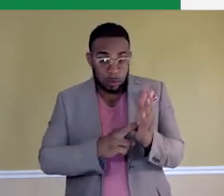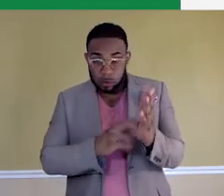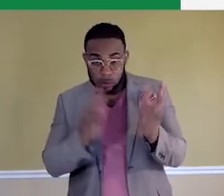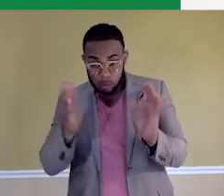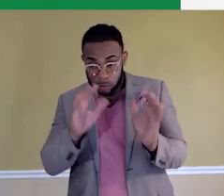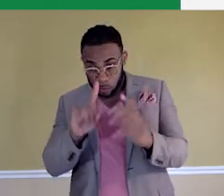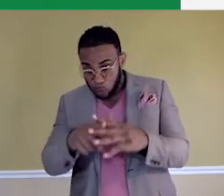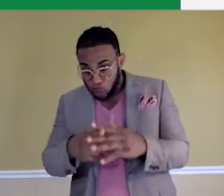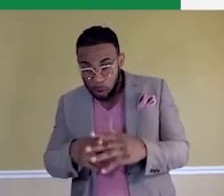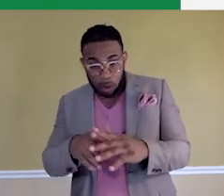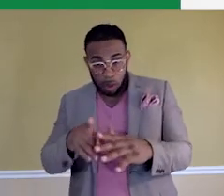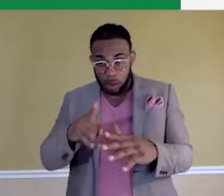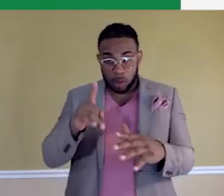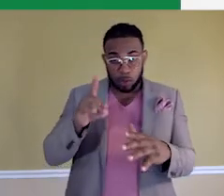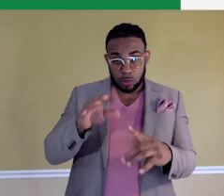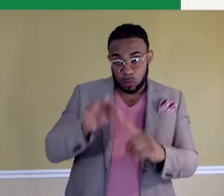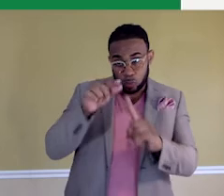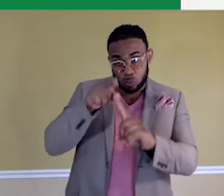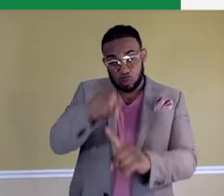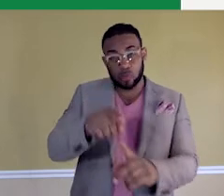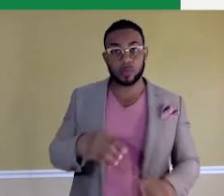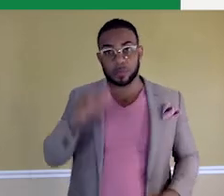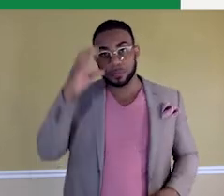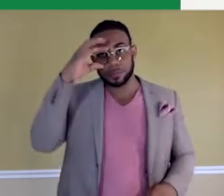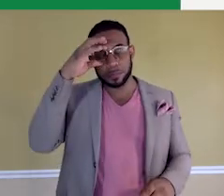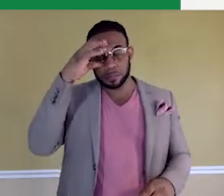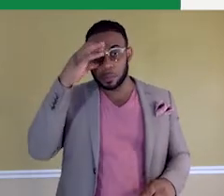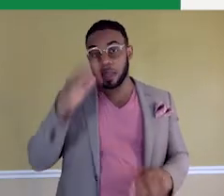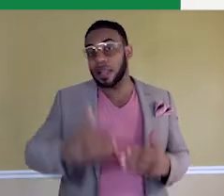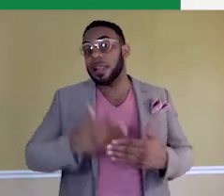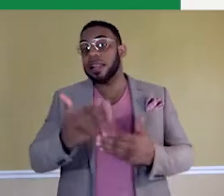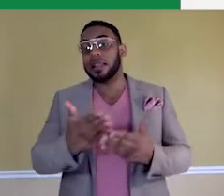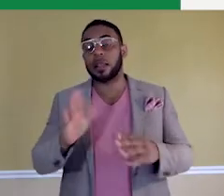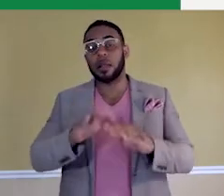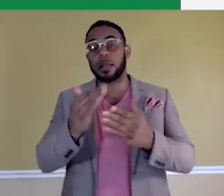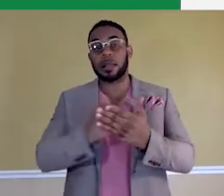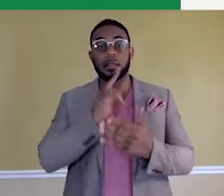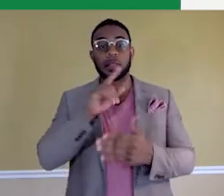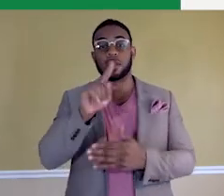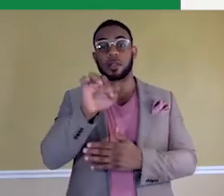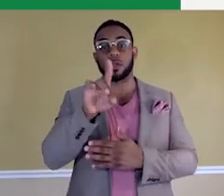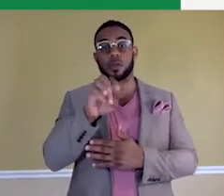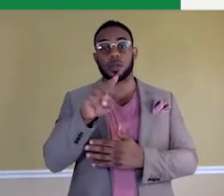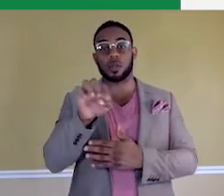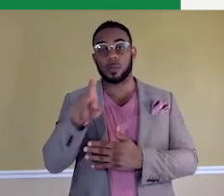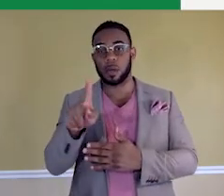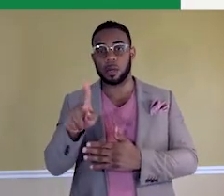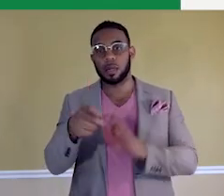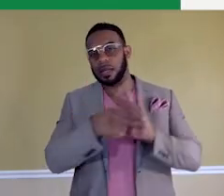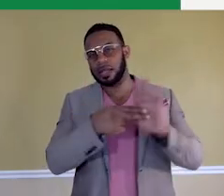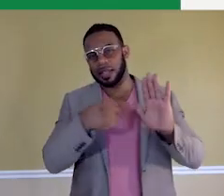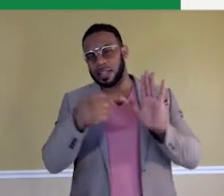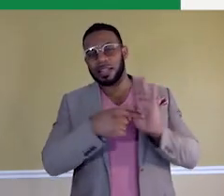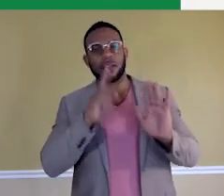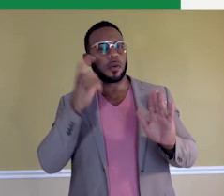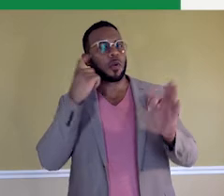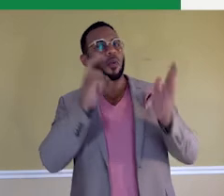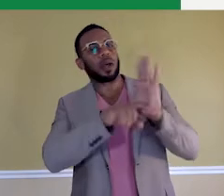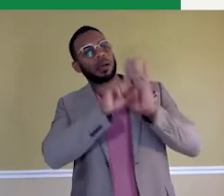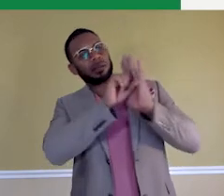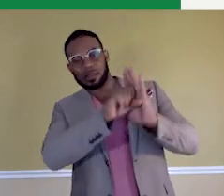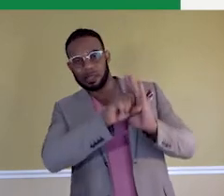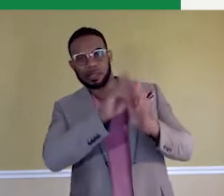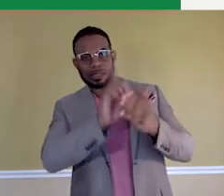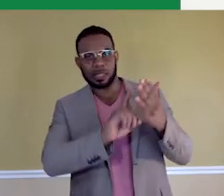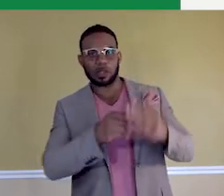is original and is authentic to you. The next thing on the list is trademark. A trademark is a recognizable sign,